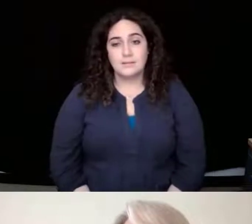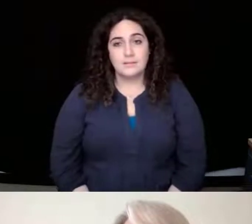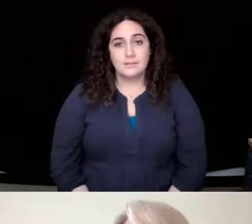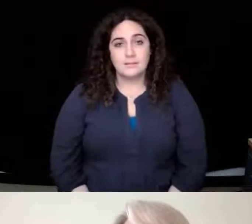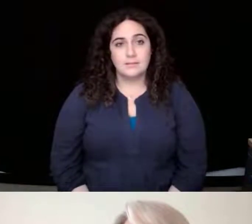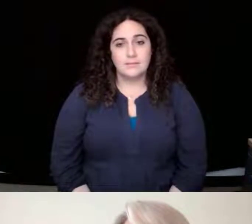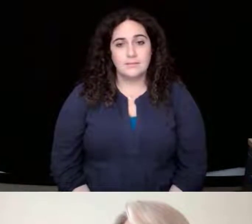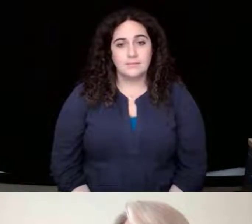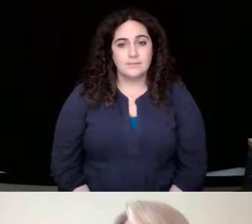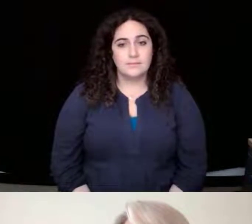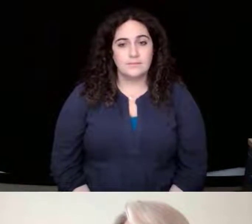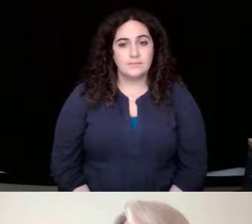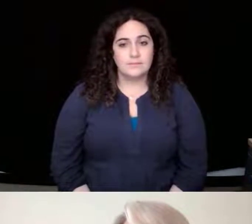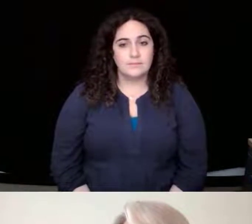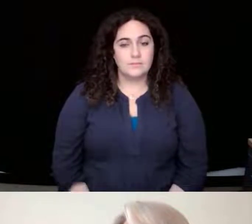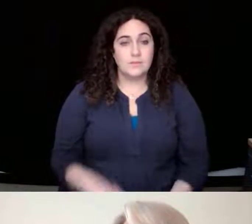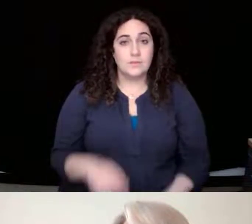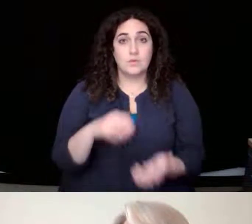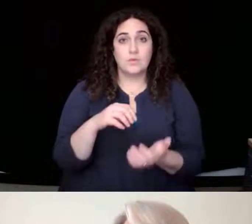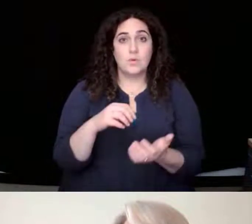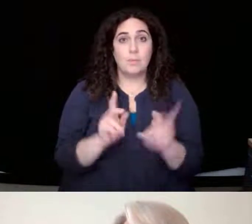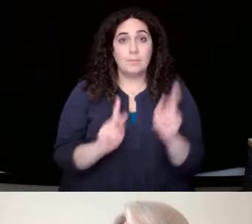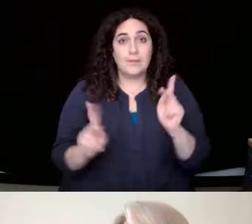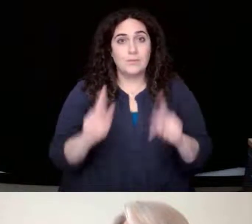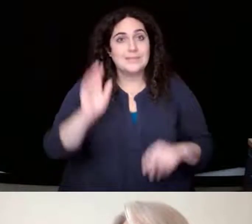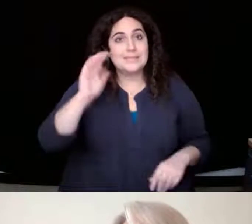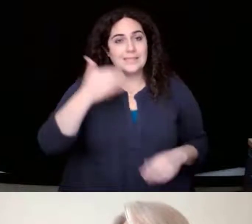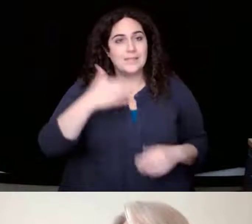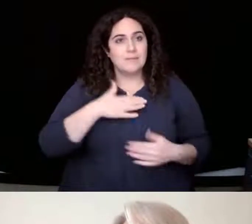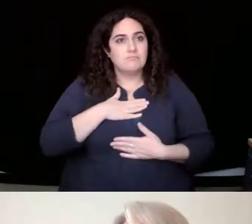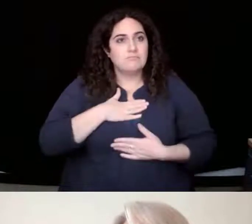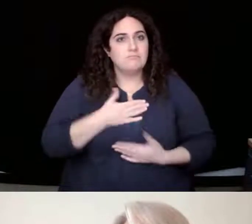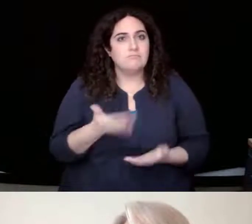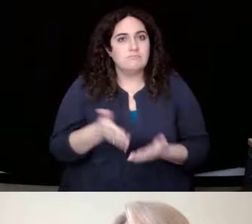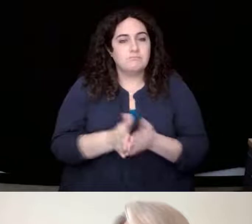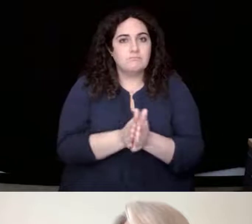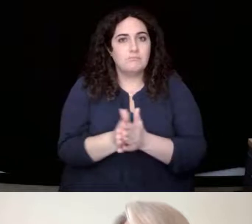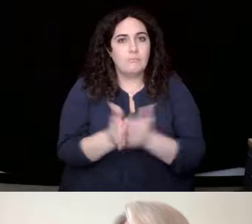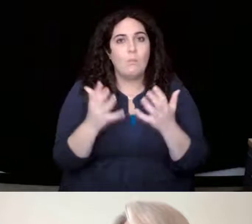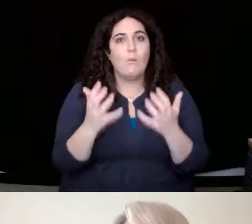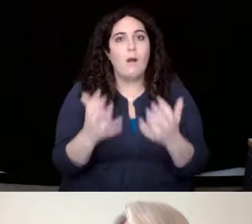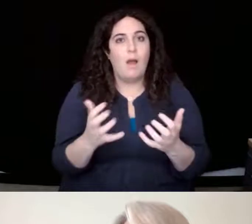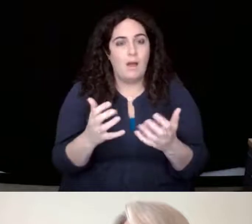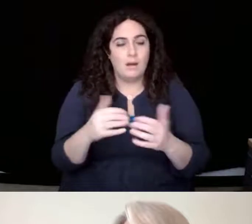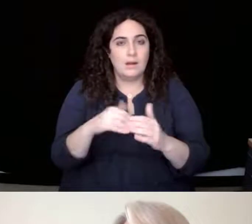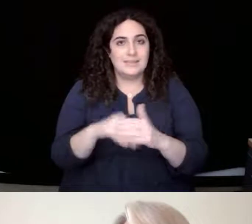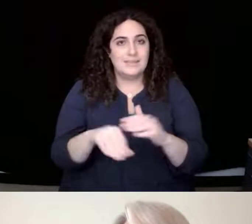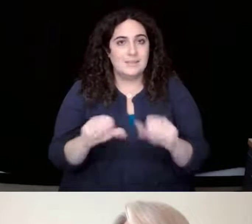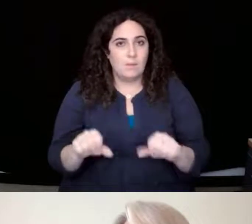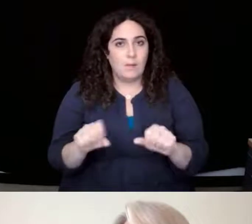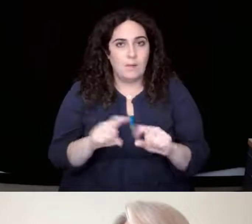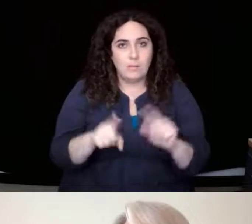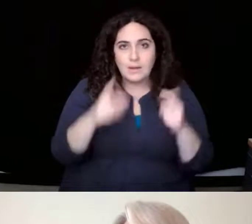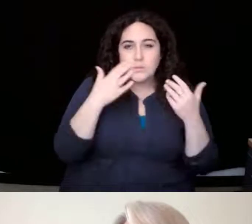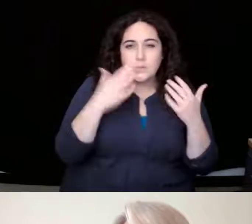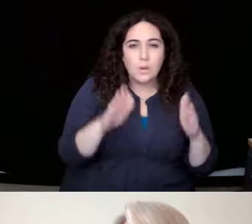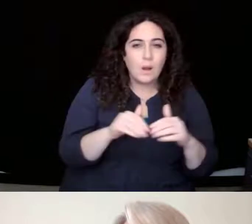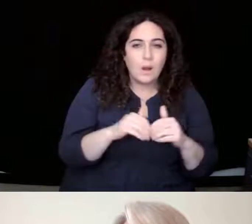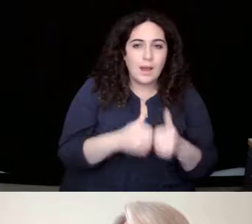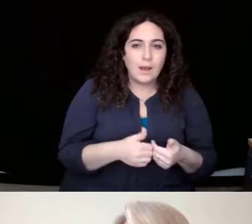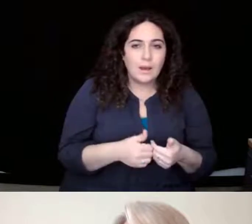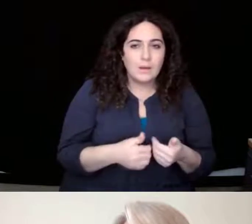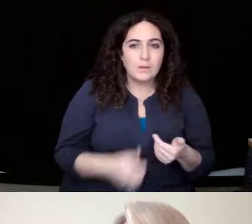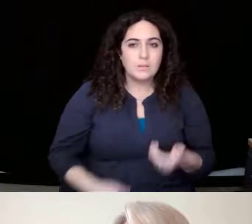there's a willingness there to make accessible work, but not necessarily the knowledge on how to do it. And if there